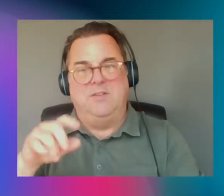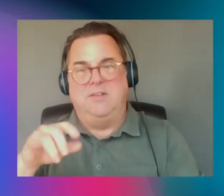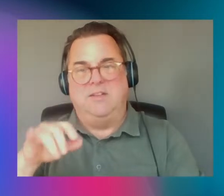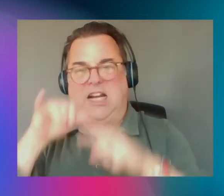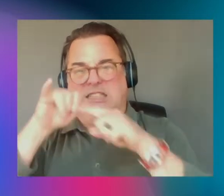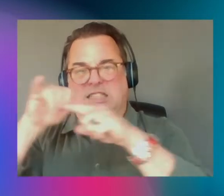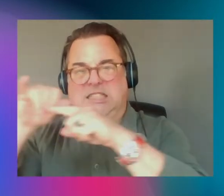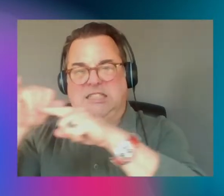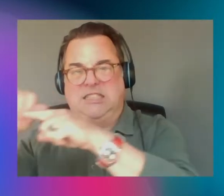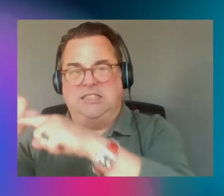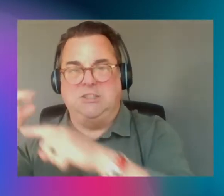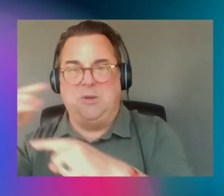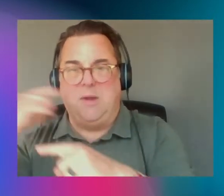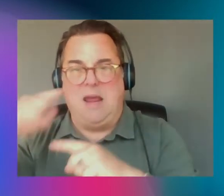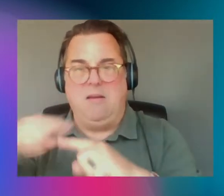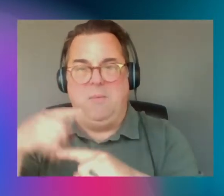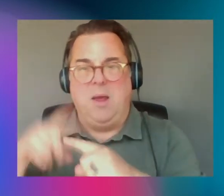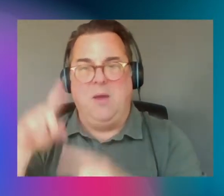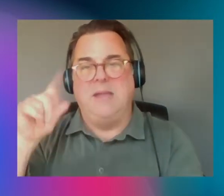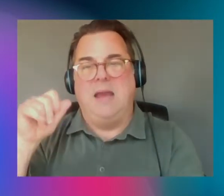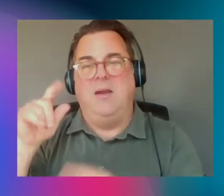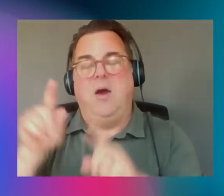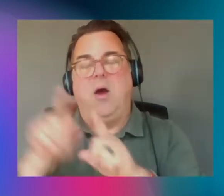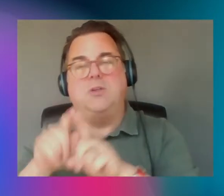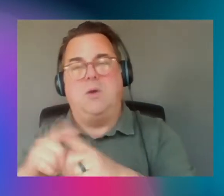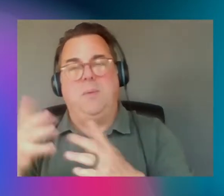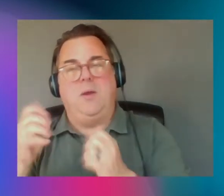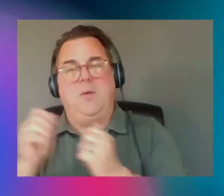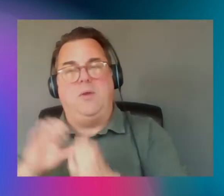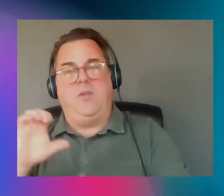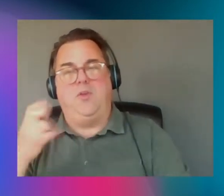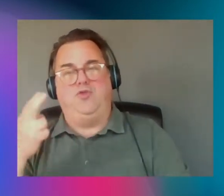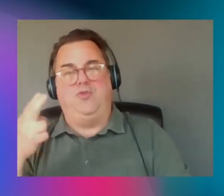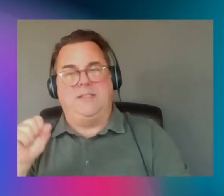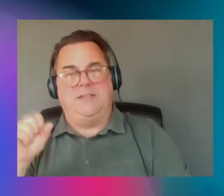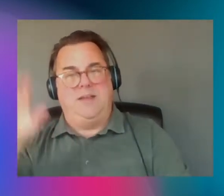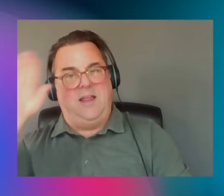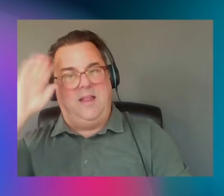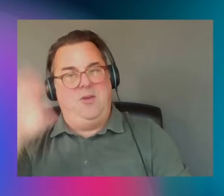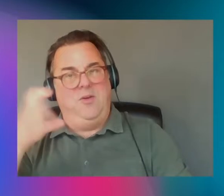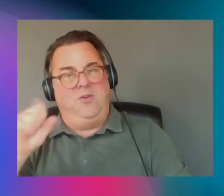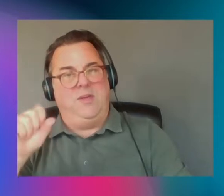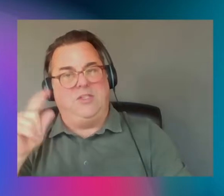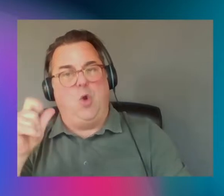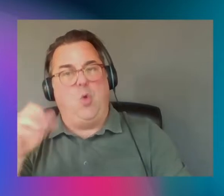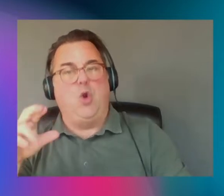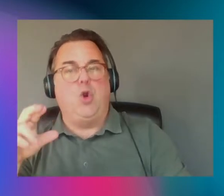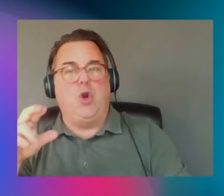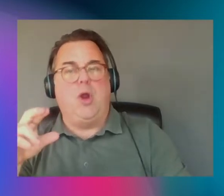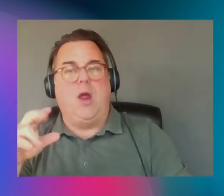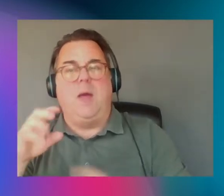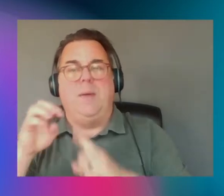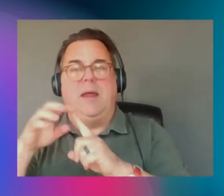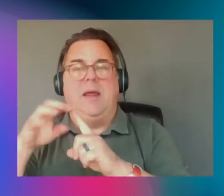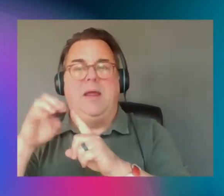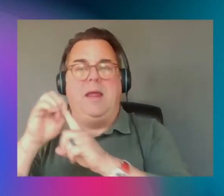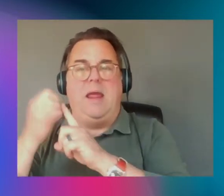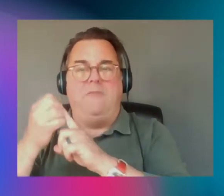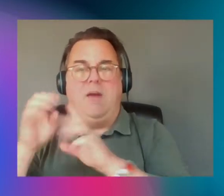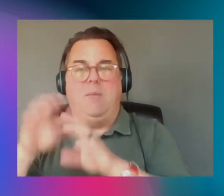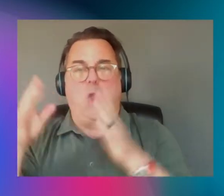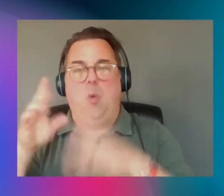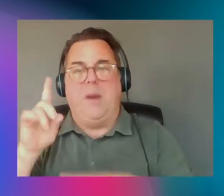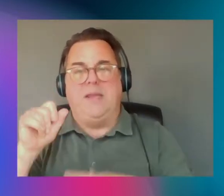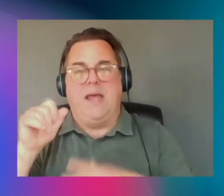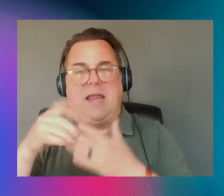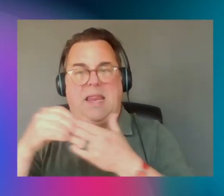but yes, and I'm also here with Chris. Hi, I'm Chris Stoner. I'm the environmental open data lead on the AWS